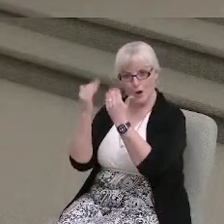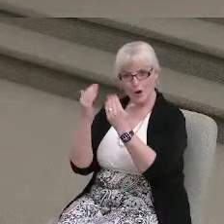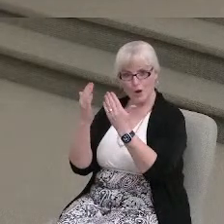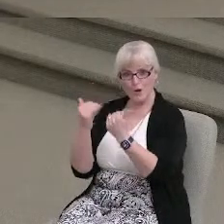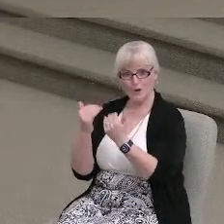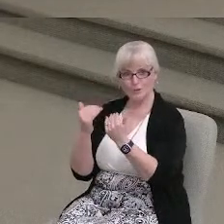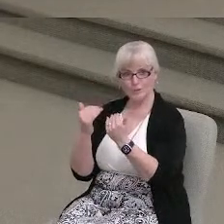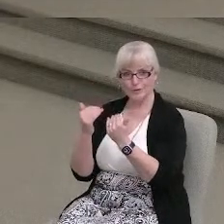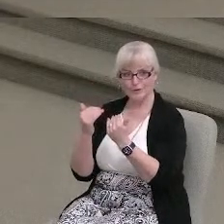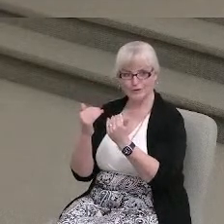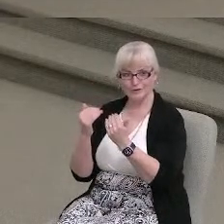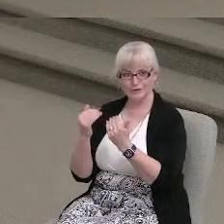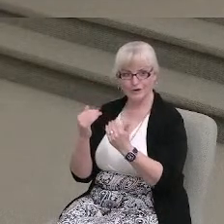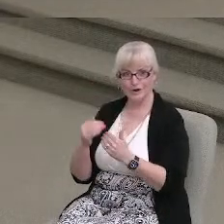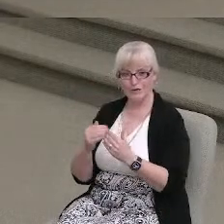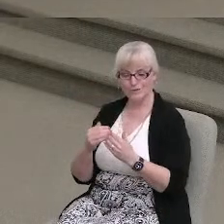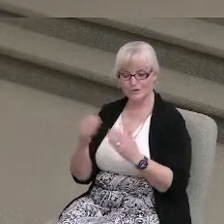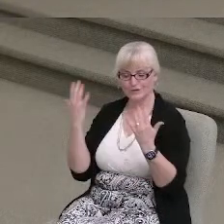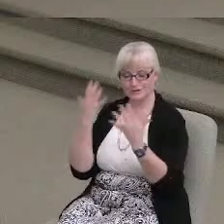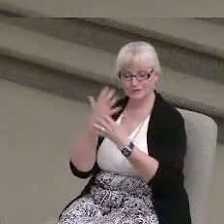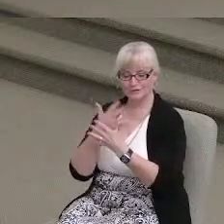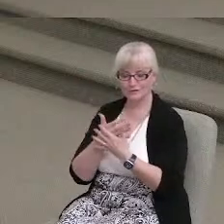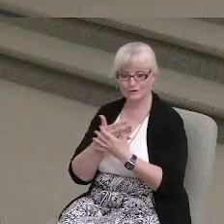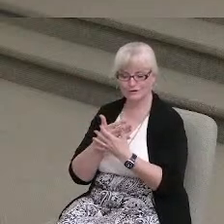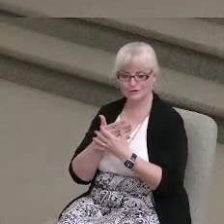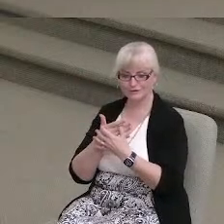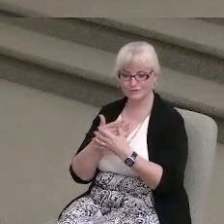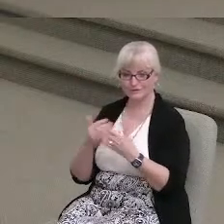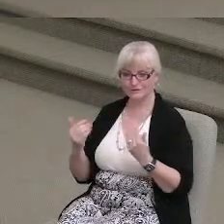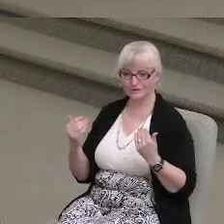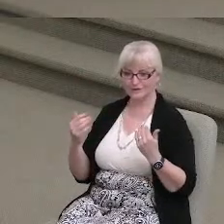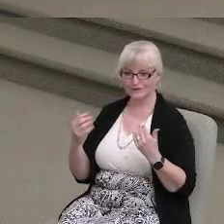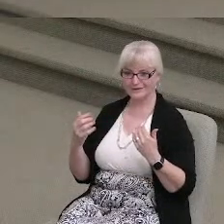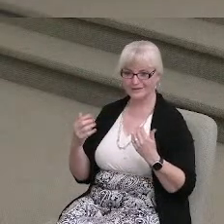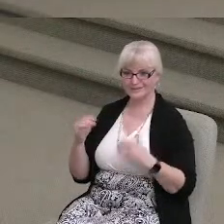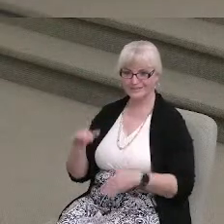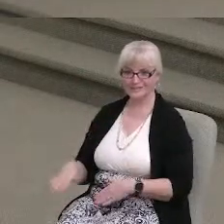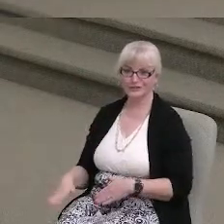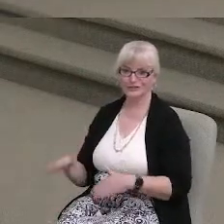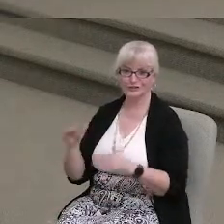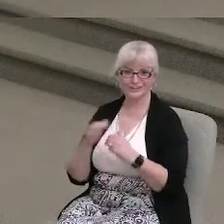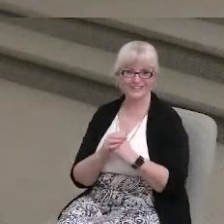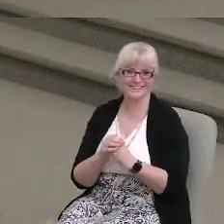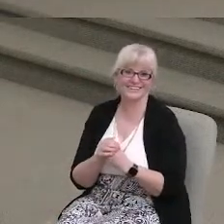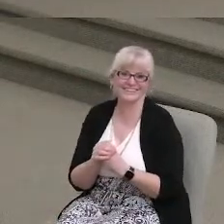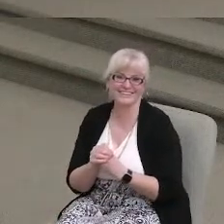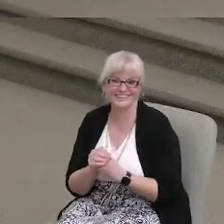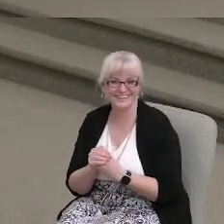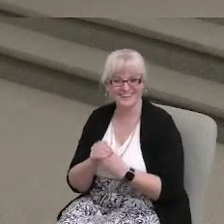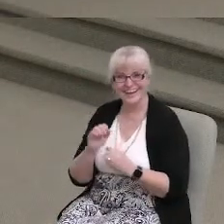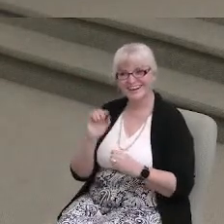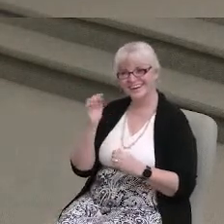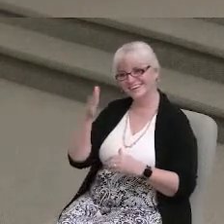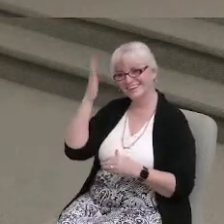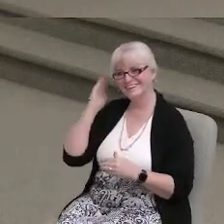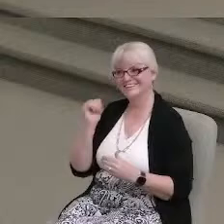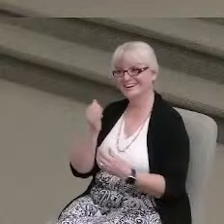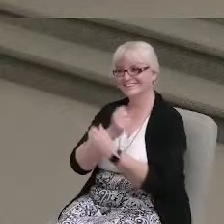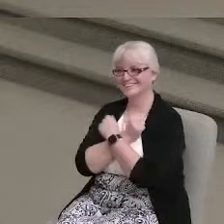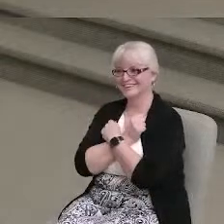the darkness and trials we face, God's light and love will prevail. If you'll please pray with